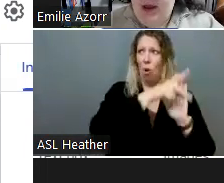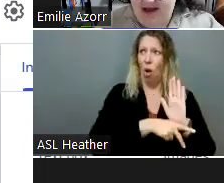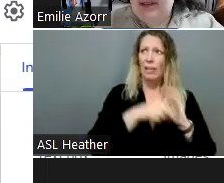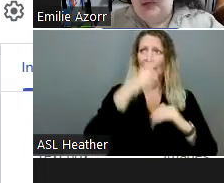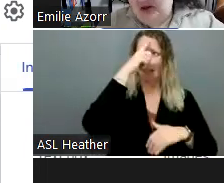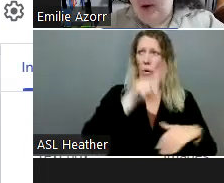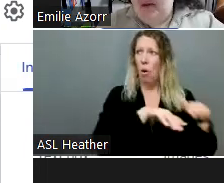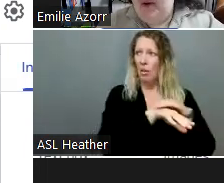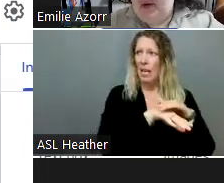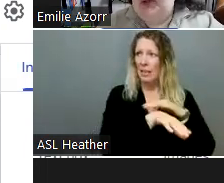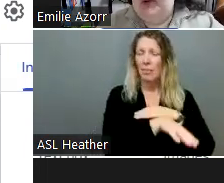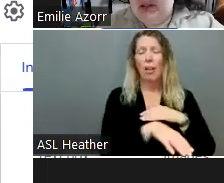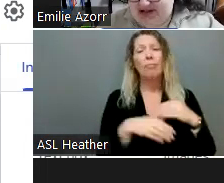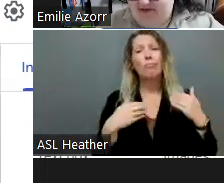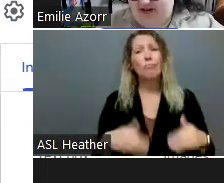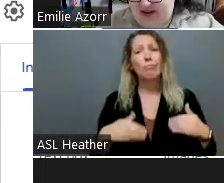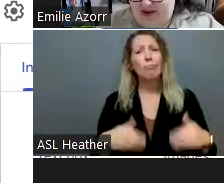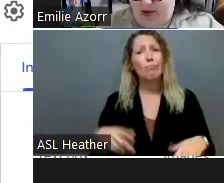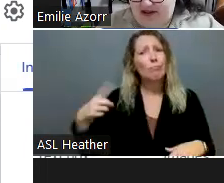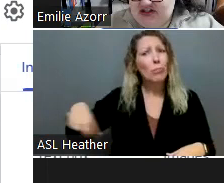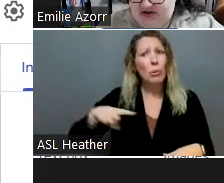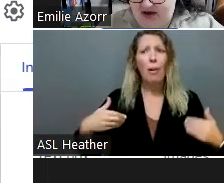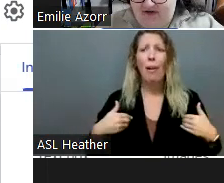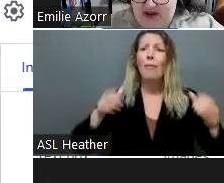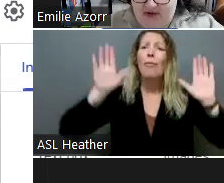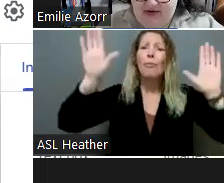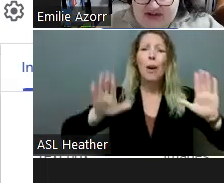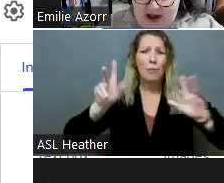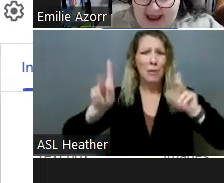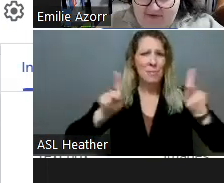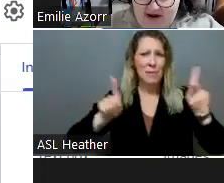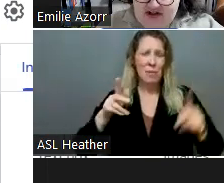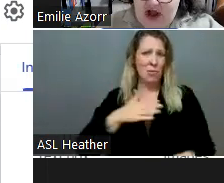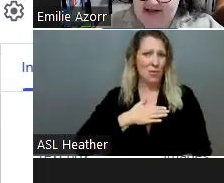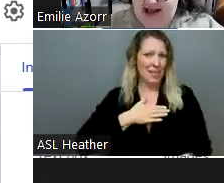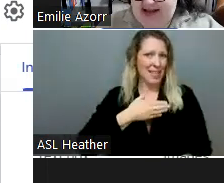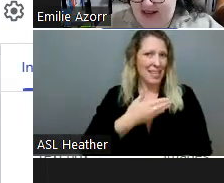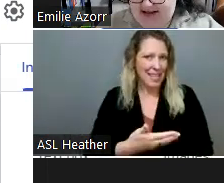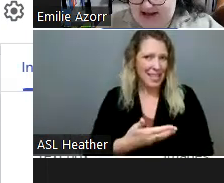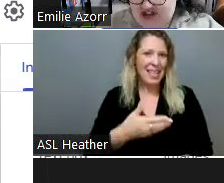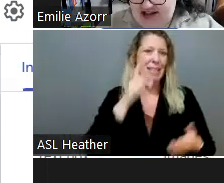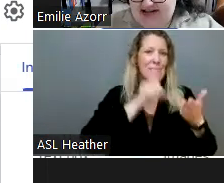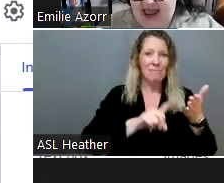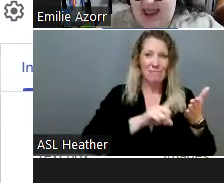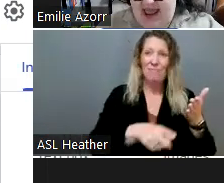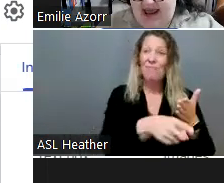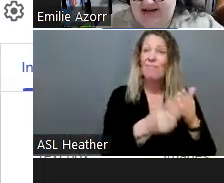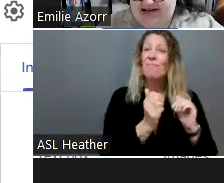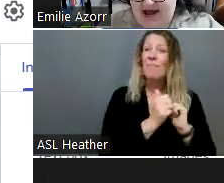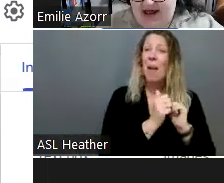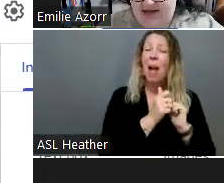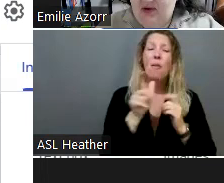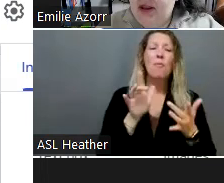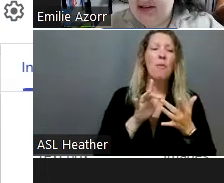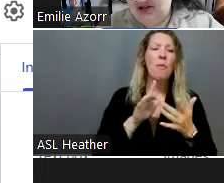accessibility. We have some really great folks who would definitely be willing to do that for you. So I have here to contact Alex Sanchez,